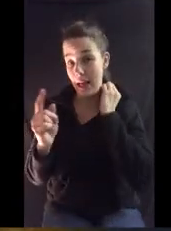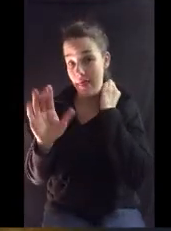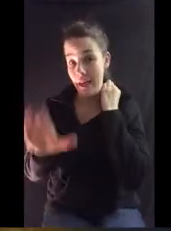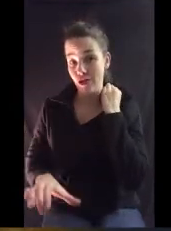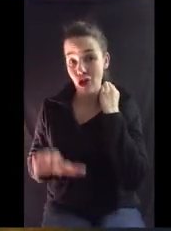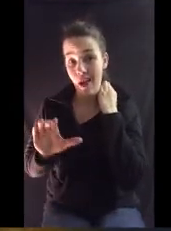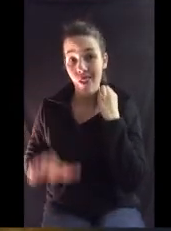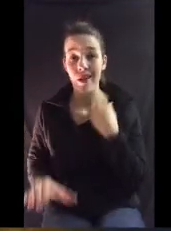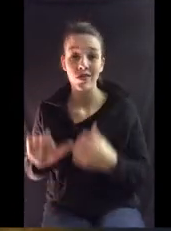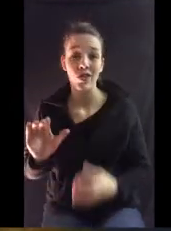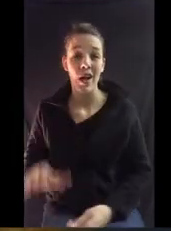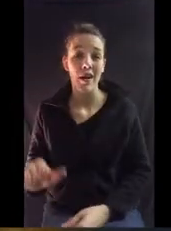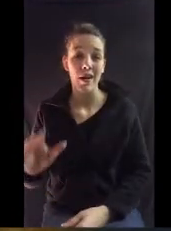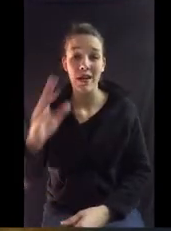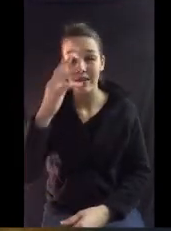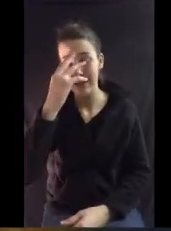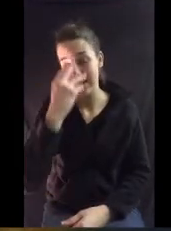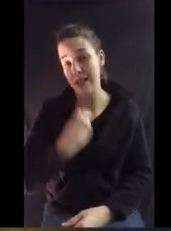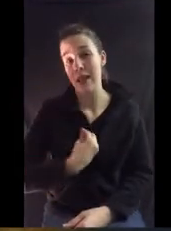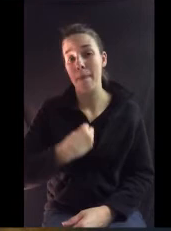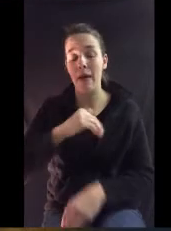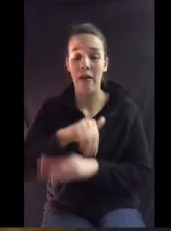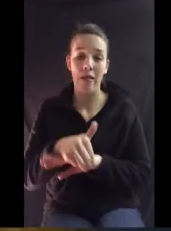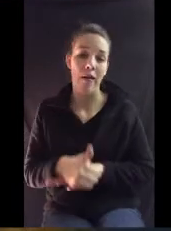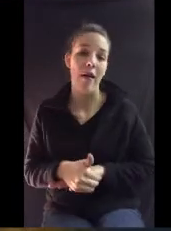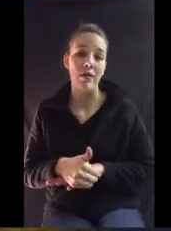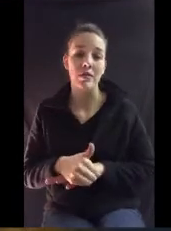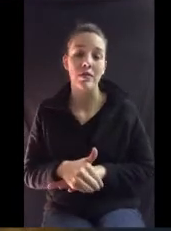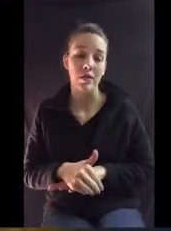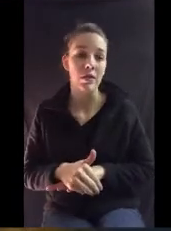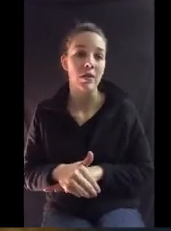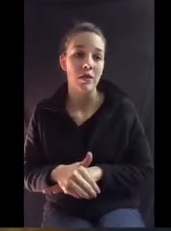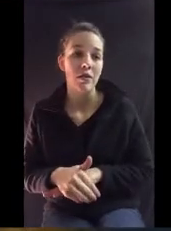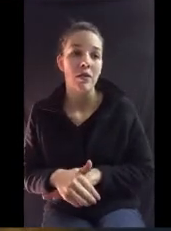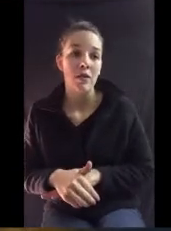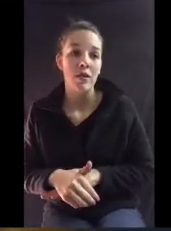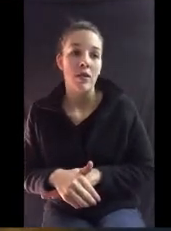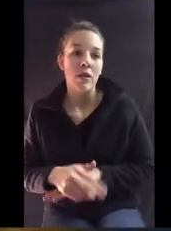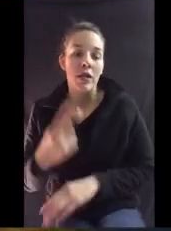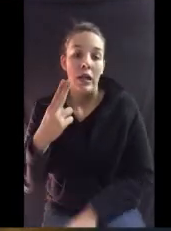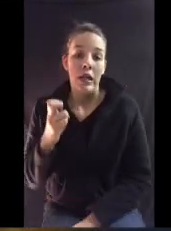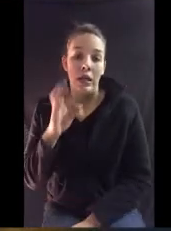what I say. The child sleeping in the night,